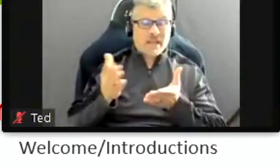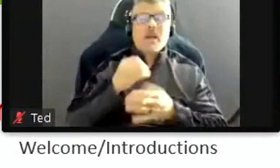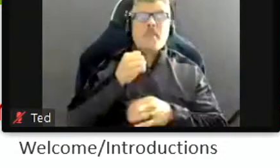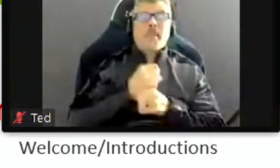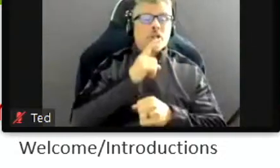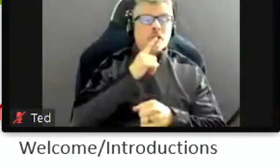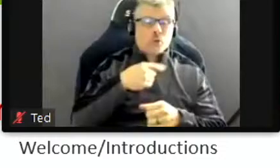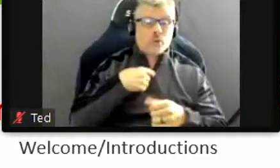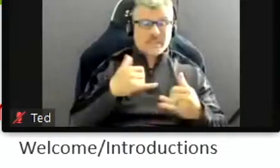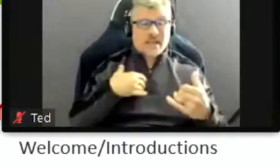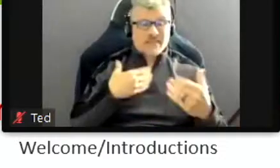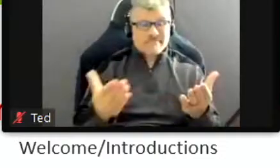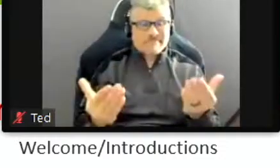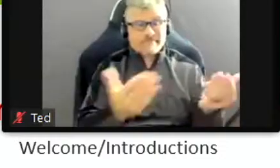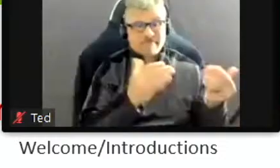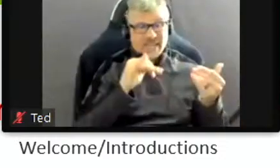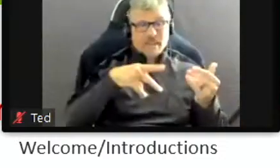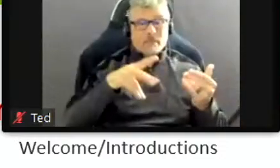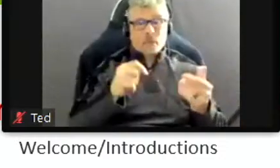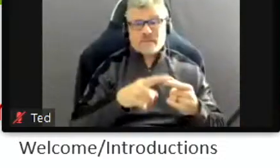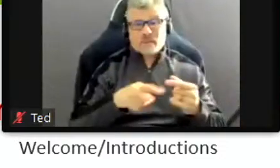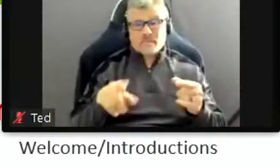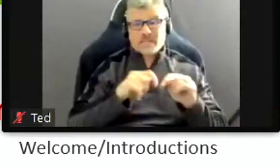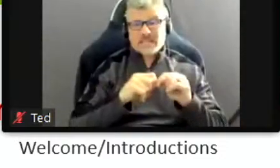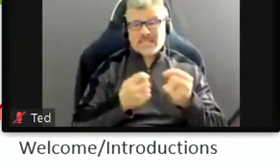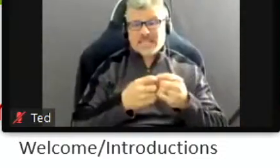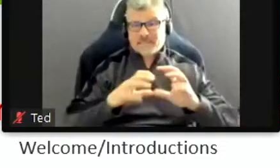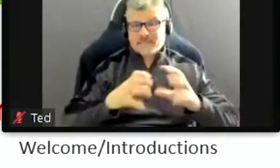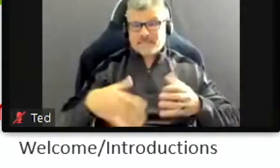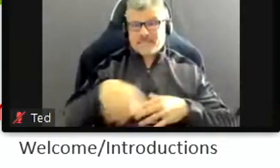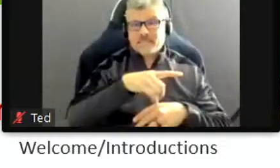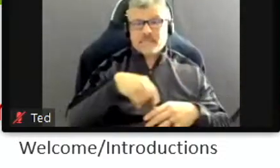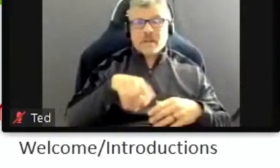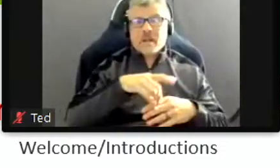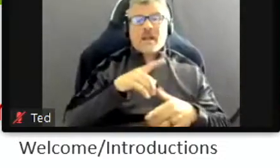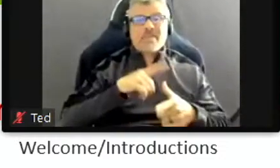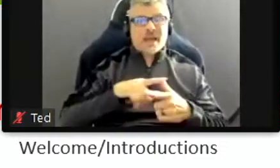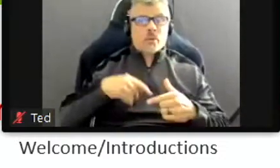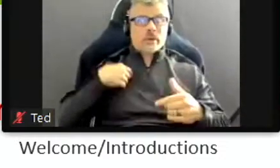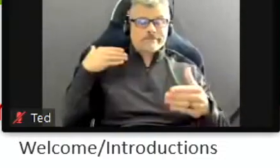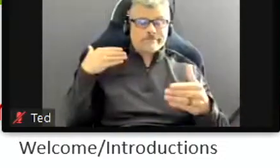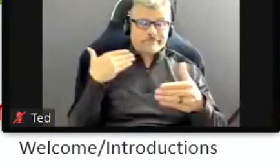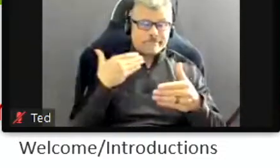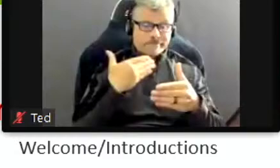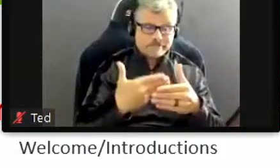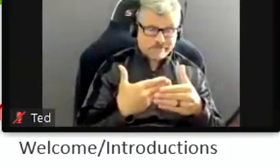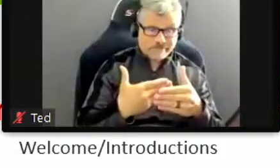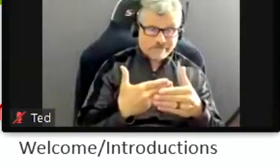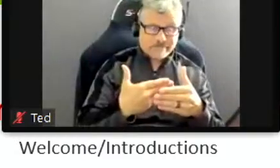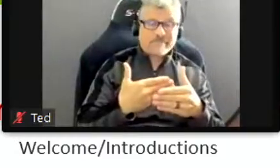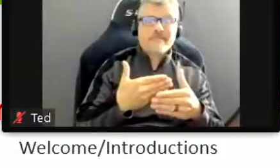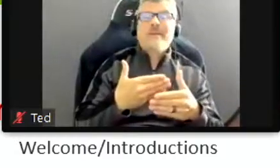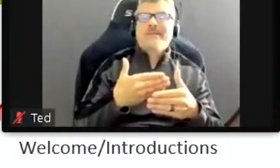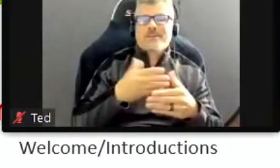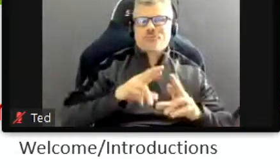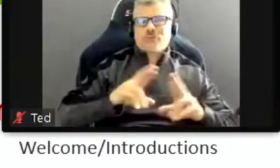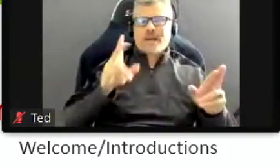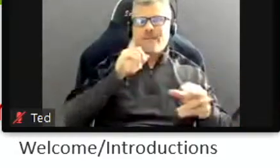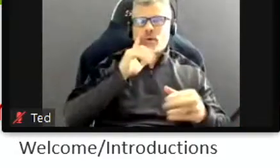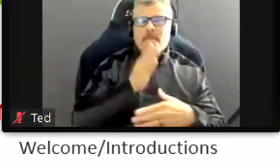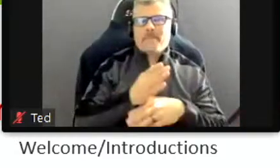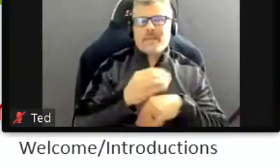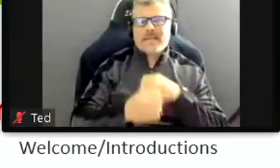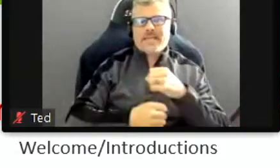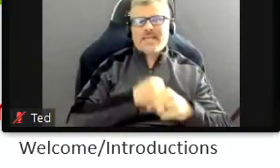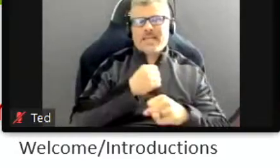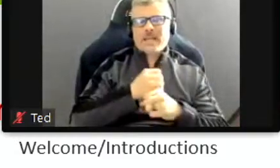from the team here as we gear up to write our mid-year report. Time is